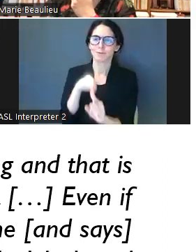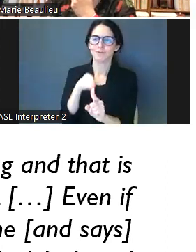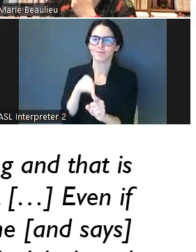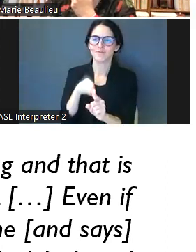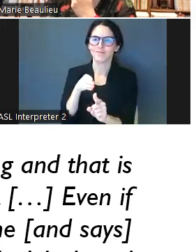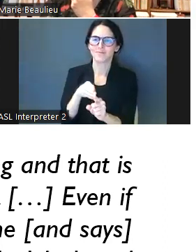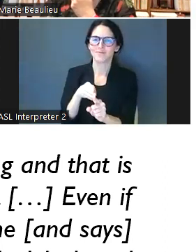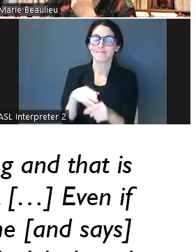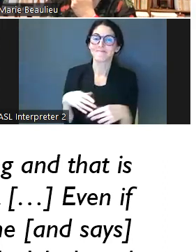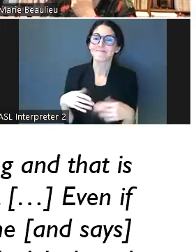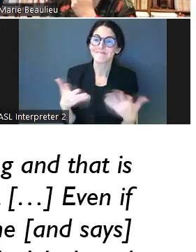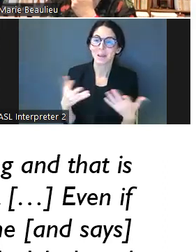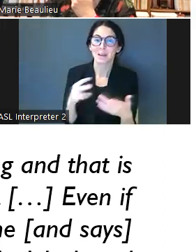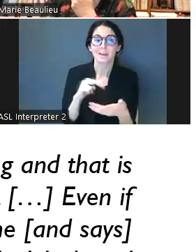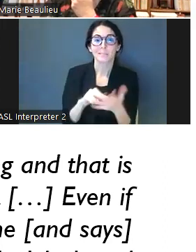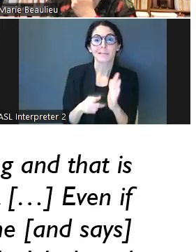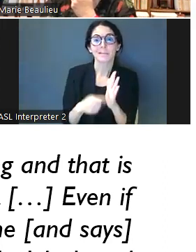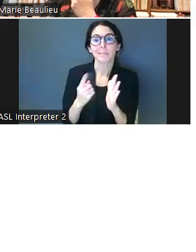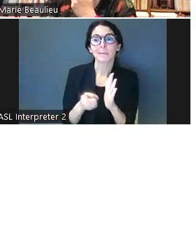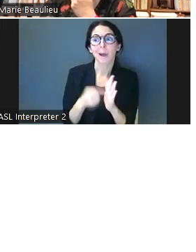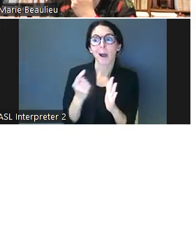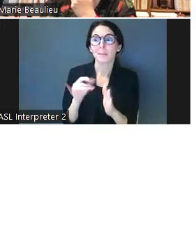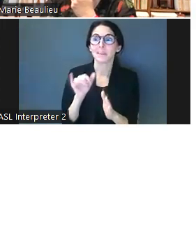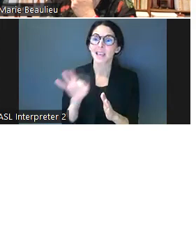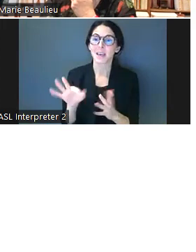can be a source of tensions between residents.